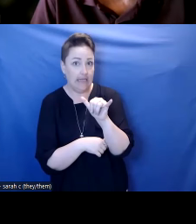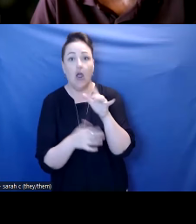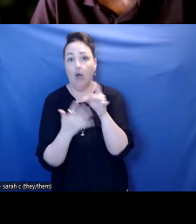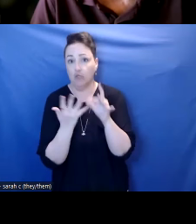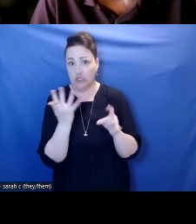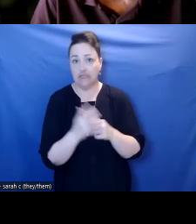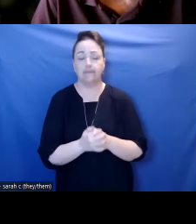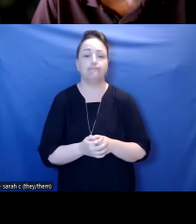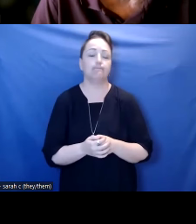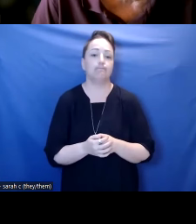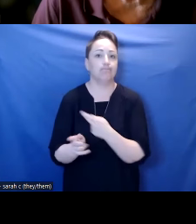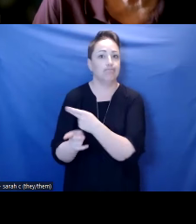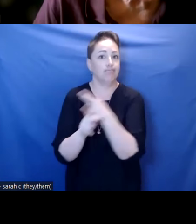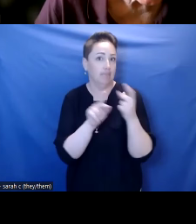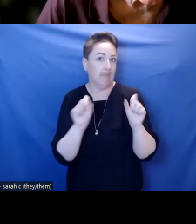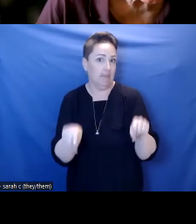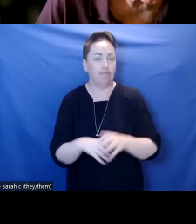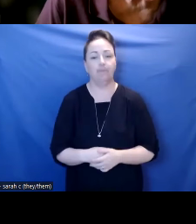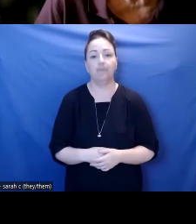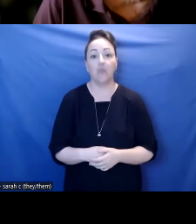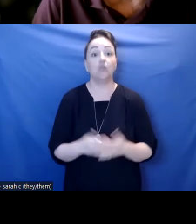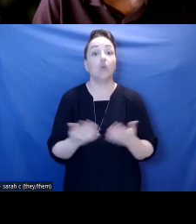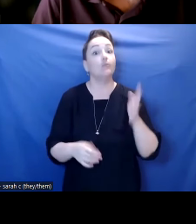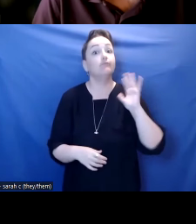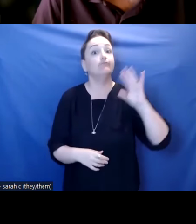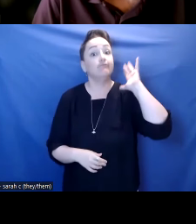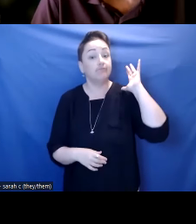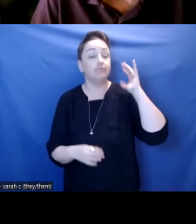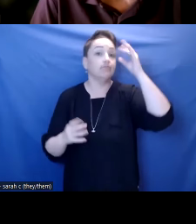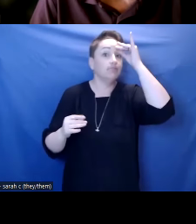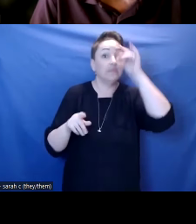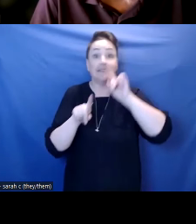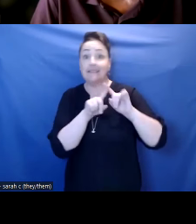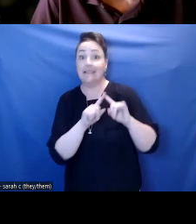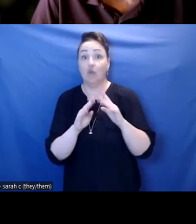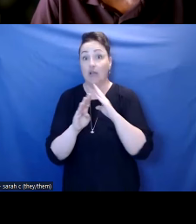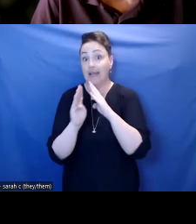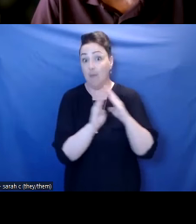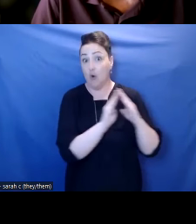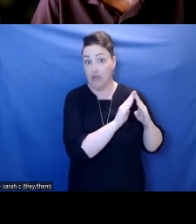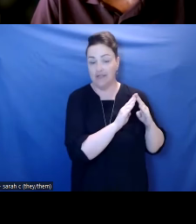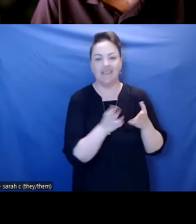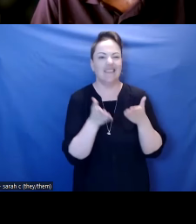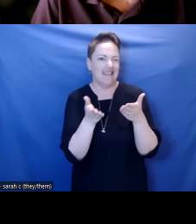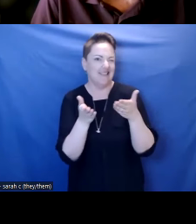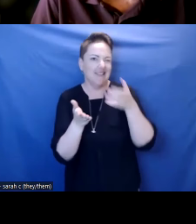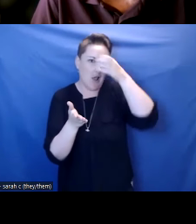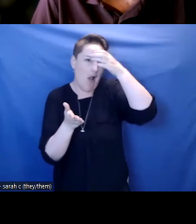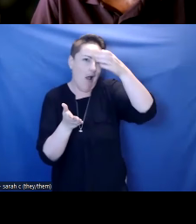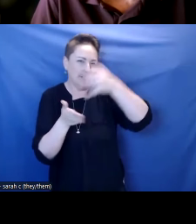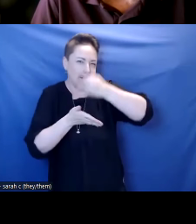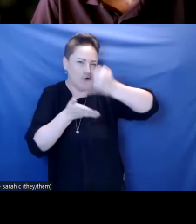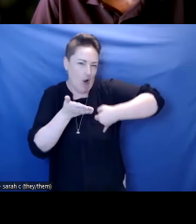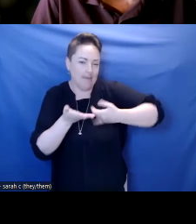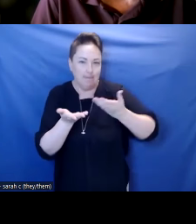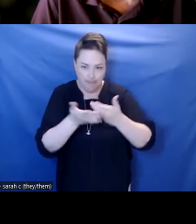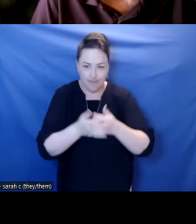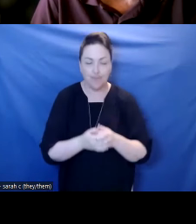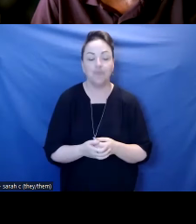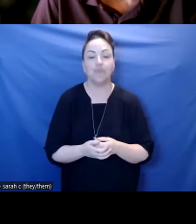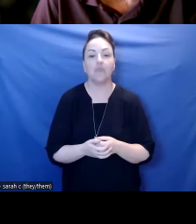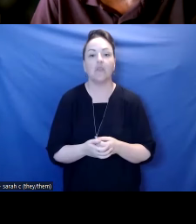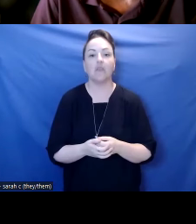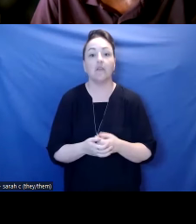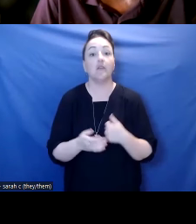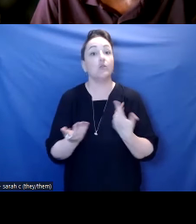were conceiving of the complete neighborhoods, we were looking at, this is a concept drawing, and it's along the arterials, we